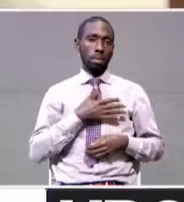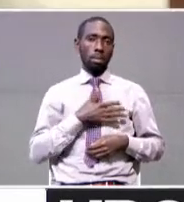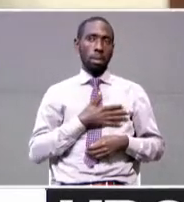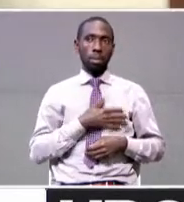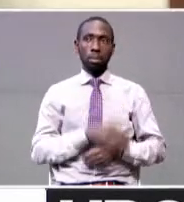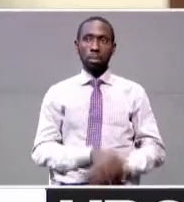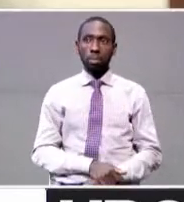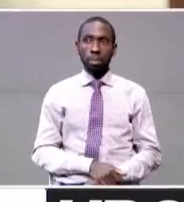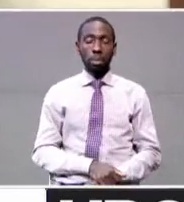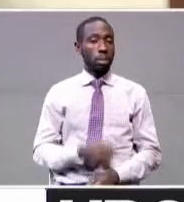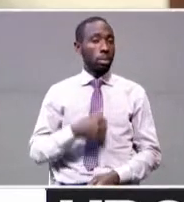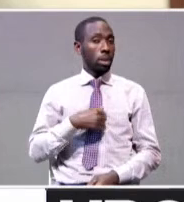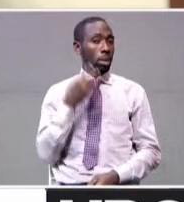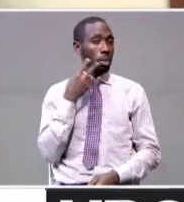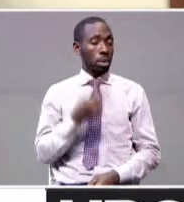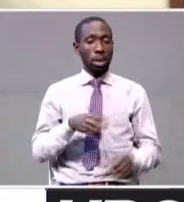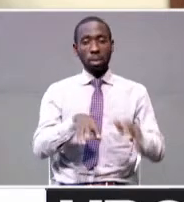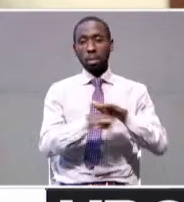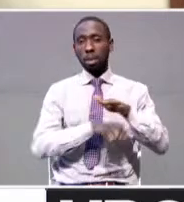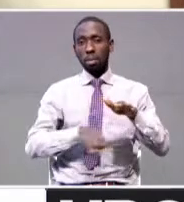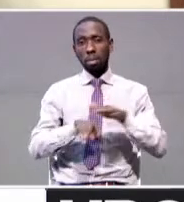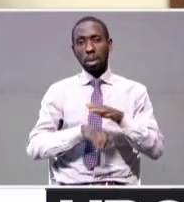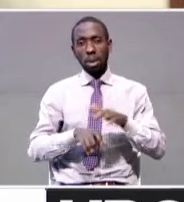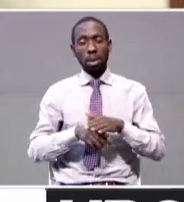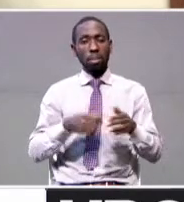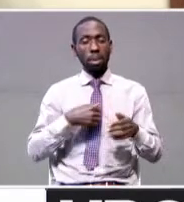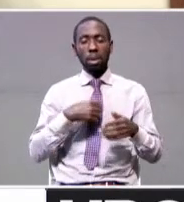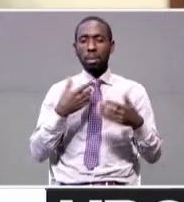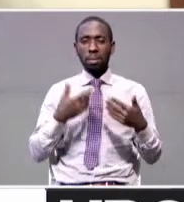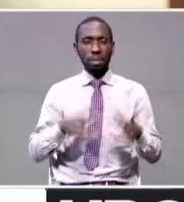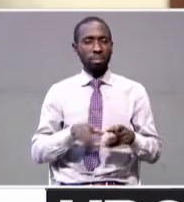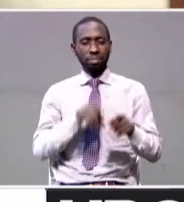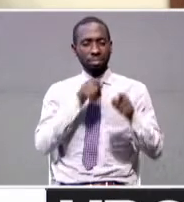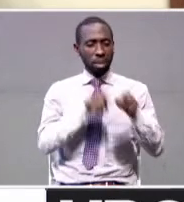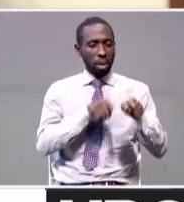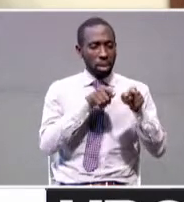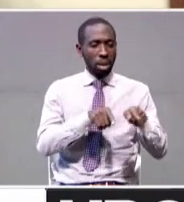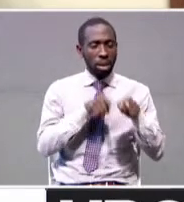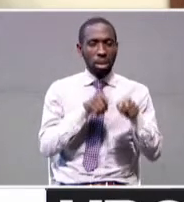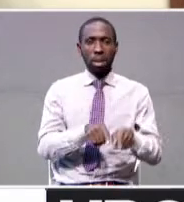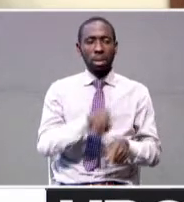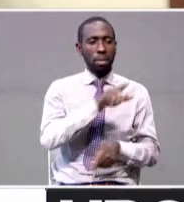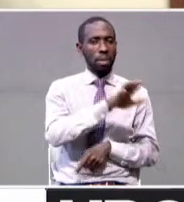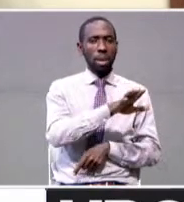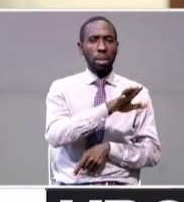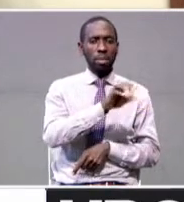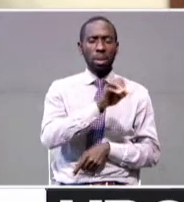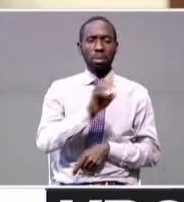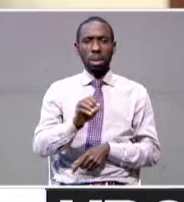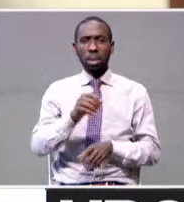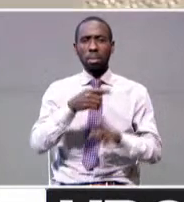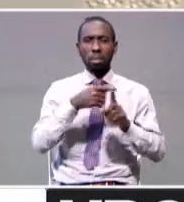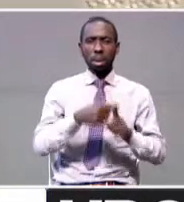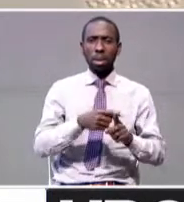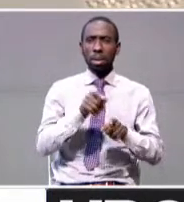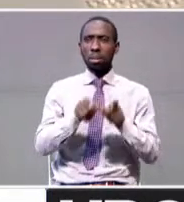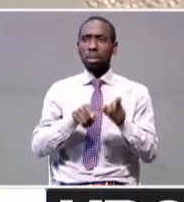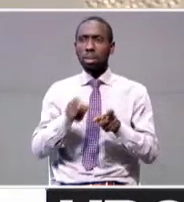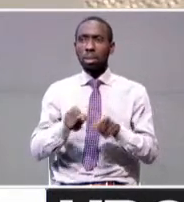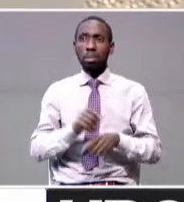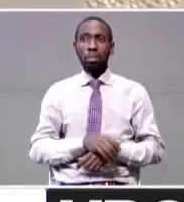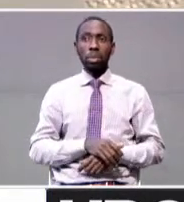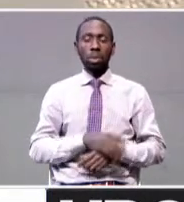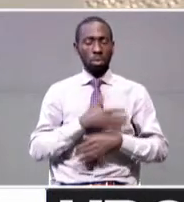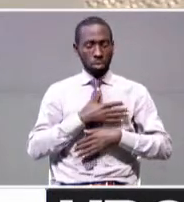omuntu. I looked at the environment. I was so castigated out of 500 plus being me.